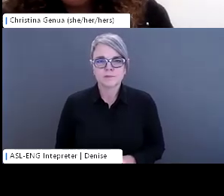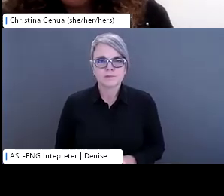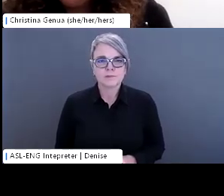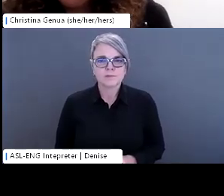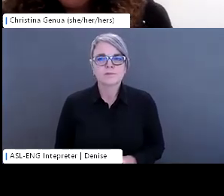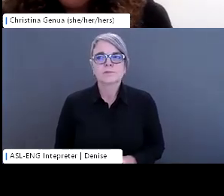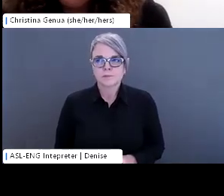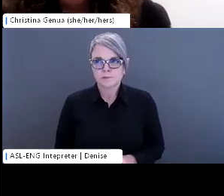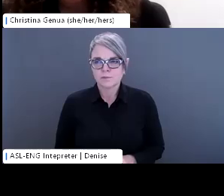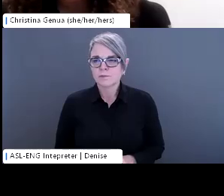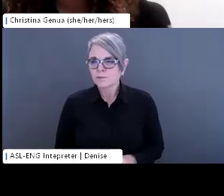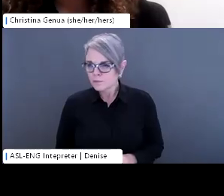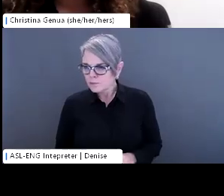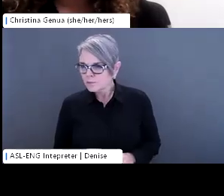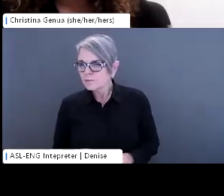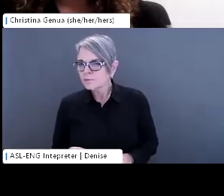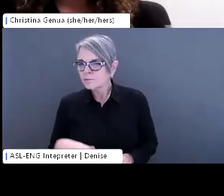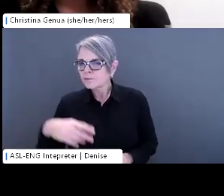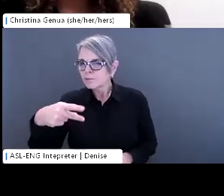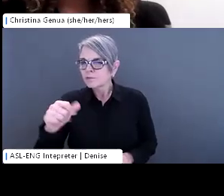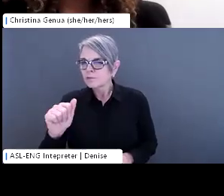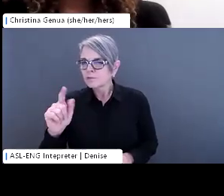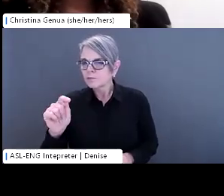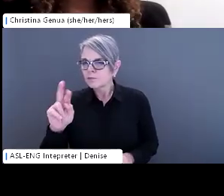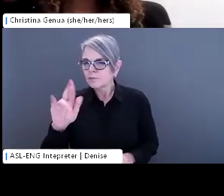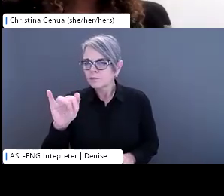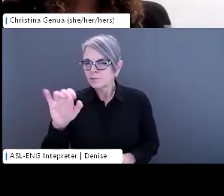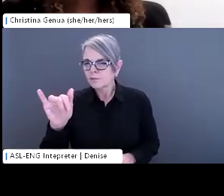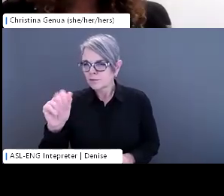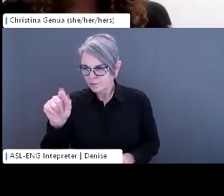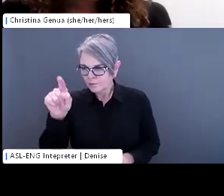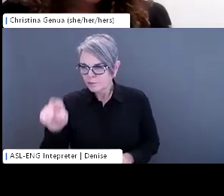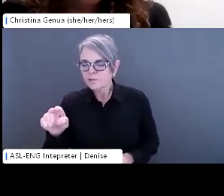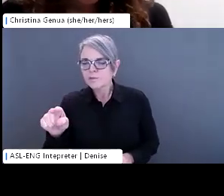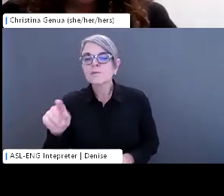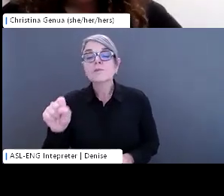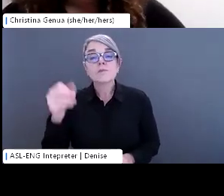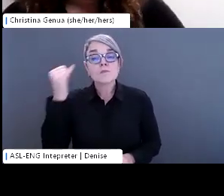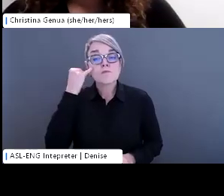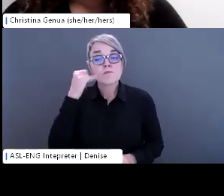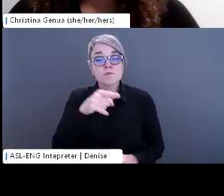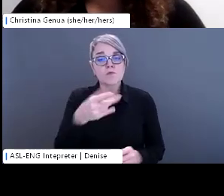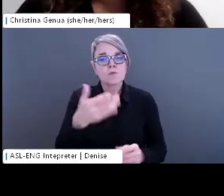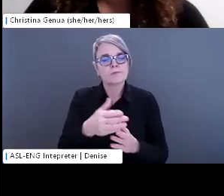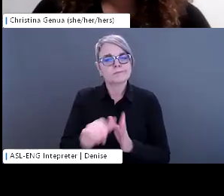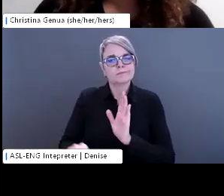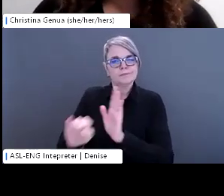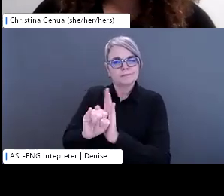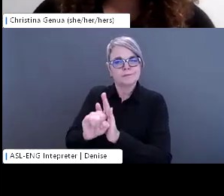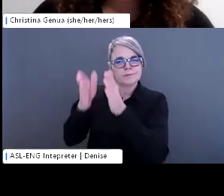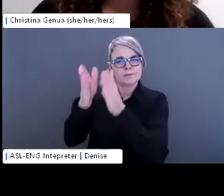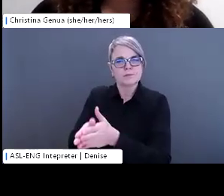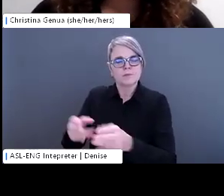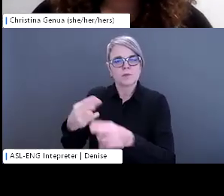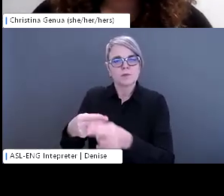So Patricia, so yes, if you have a power of attorney, they can um,